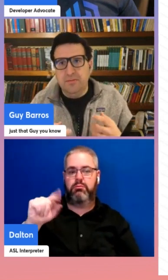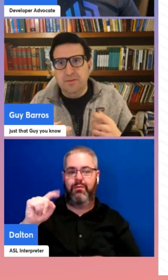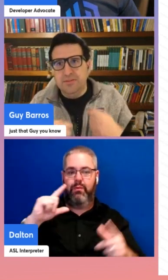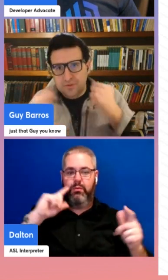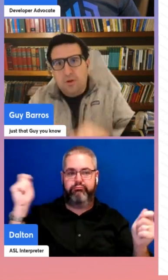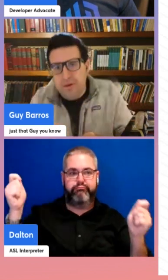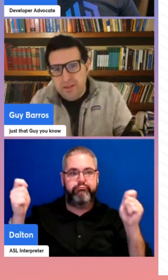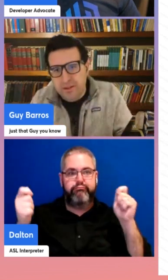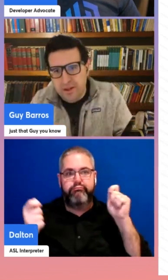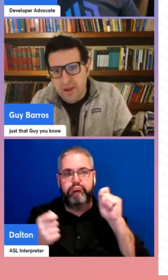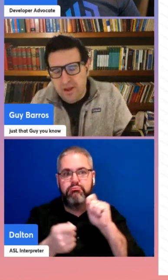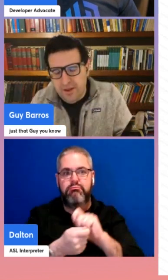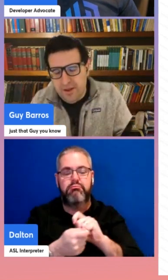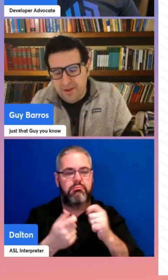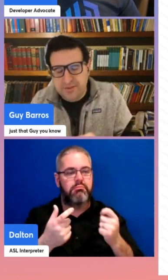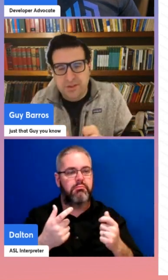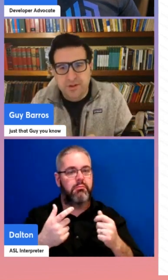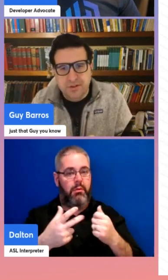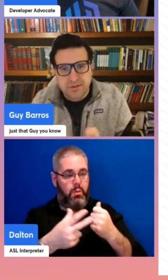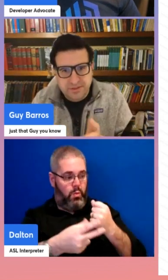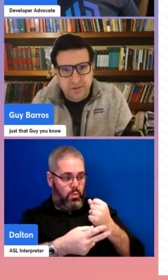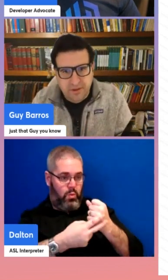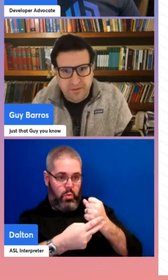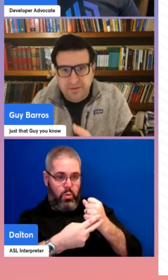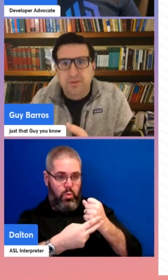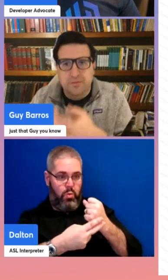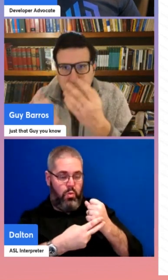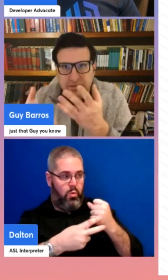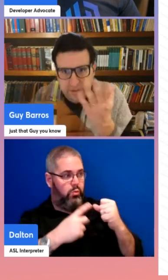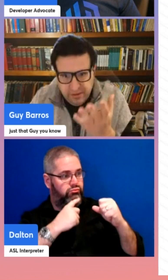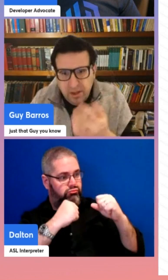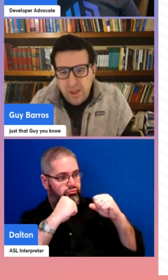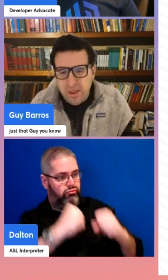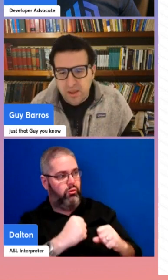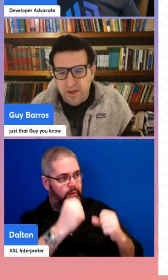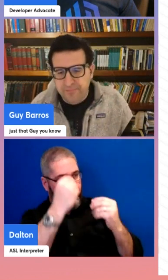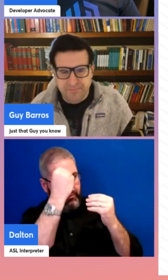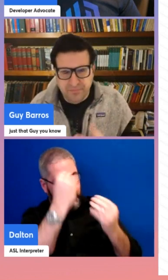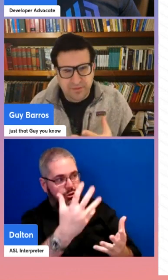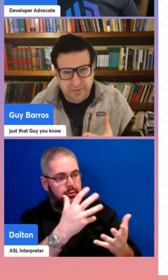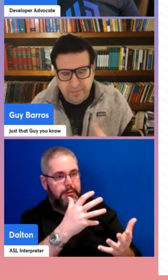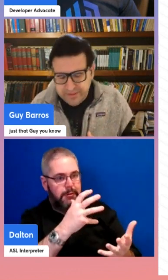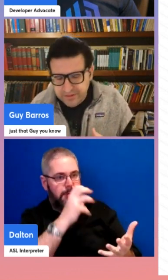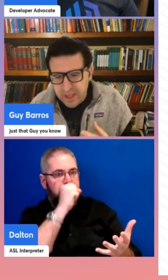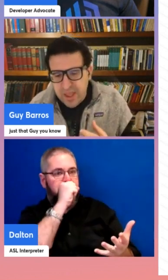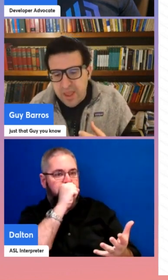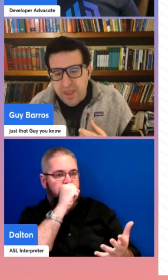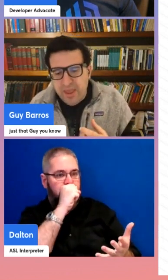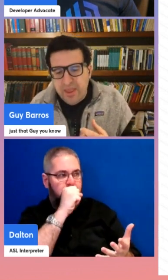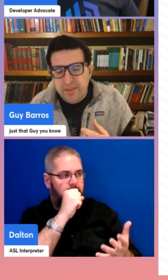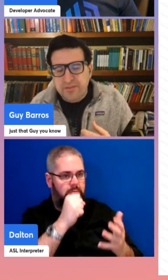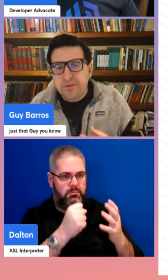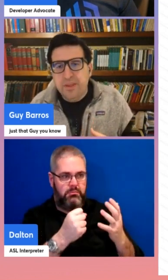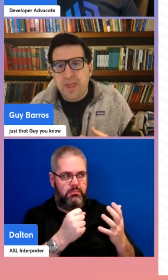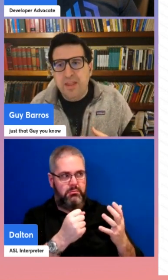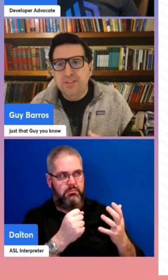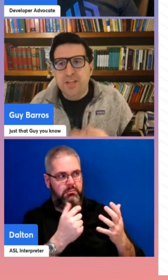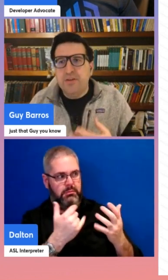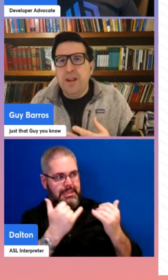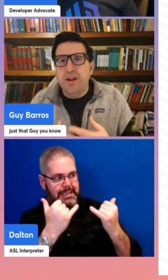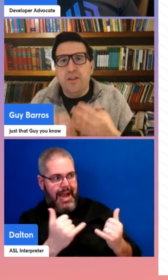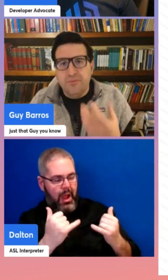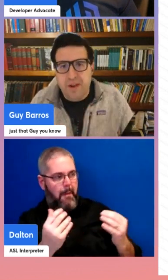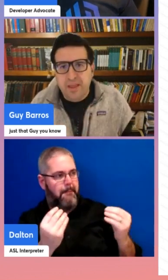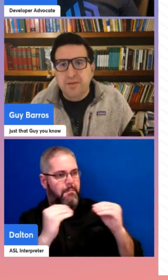just storing a secure secret, if that makes sense, is you